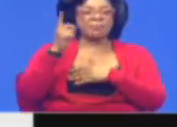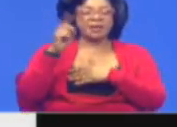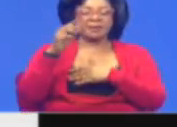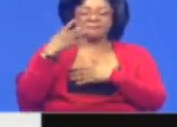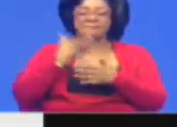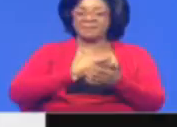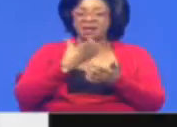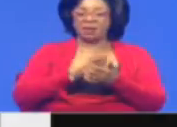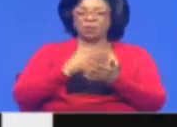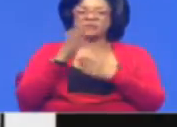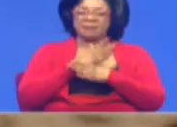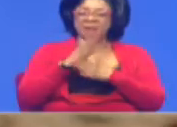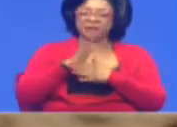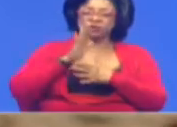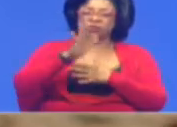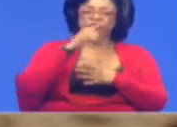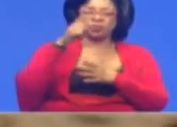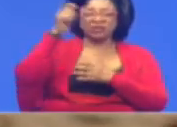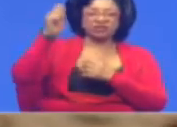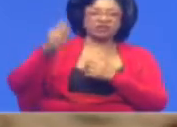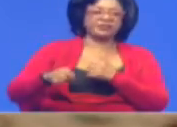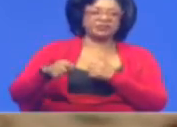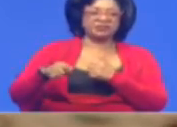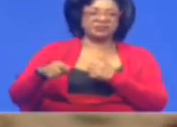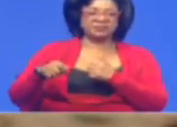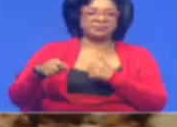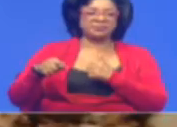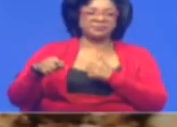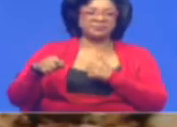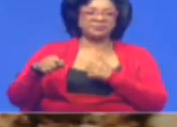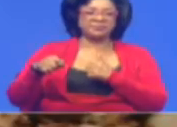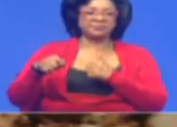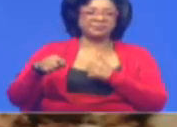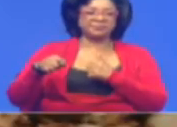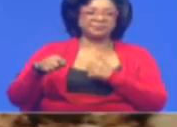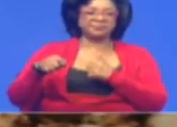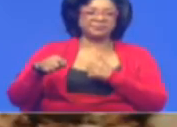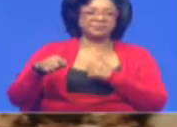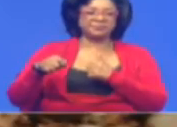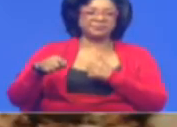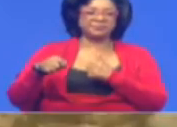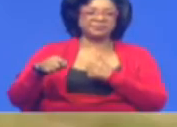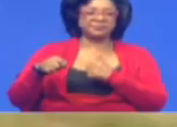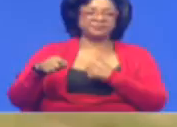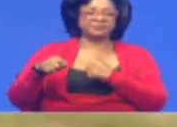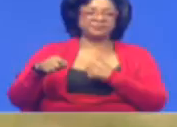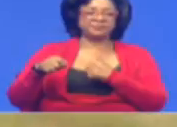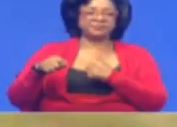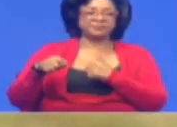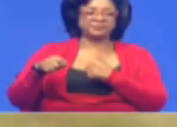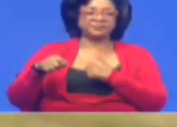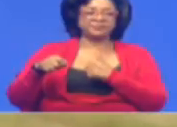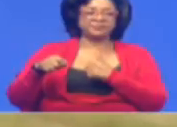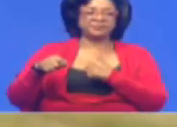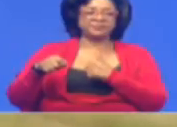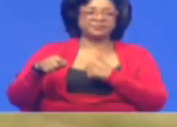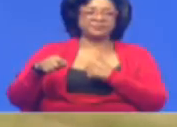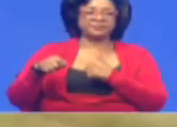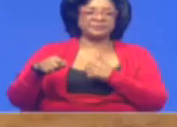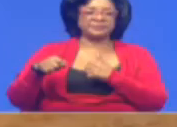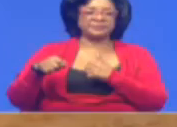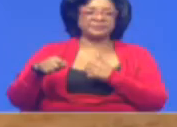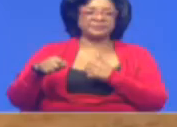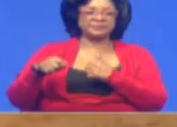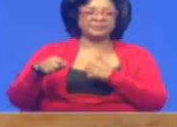was among those charged. Really tricky, eh? The city